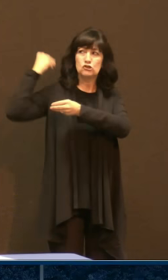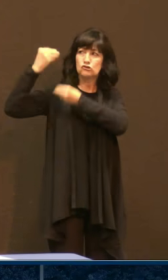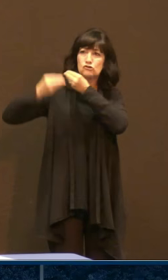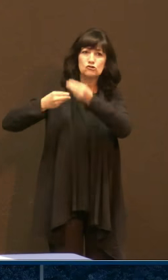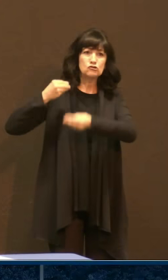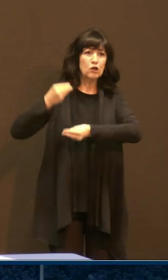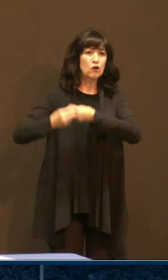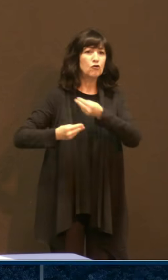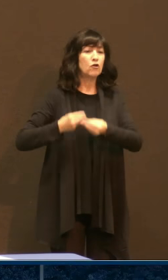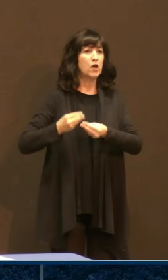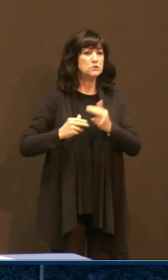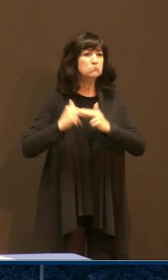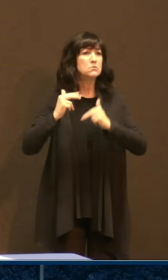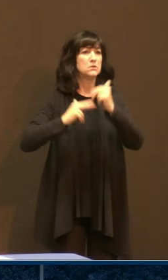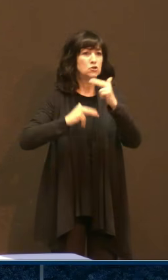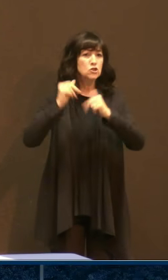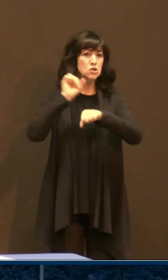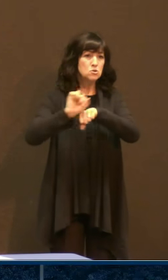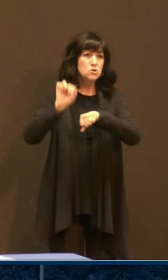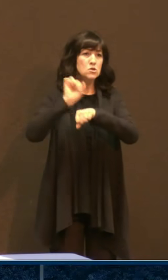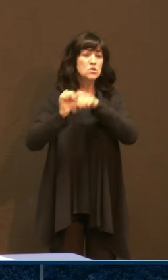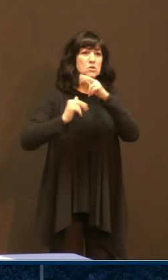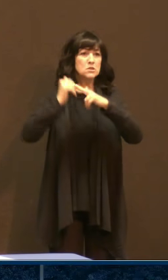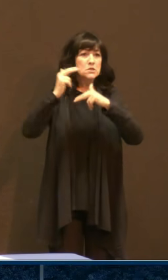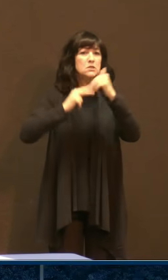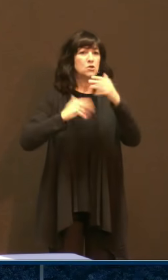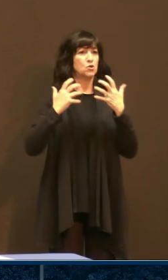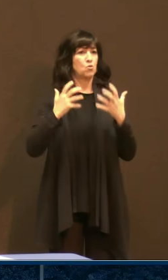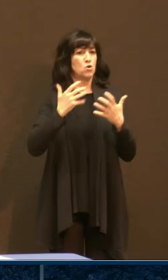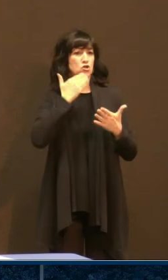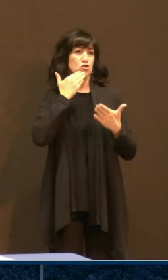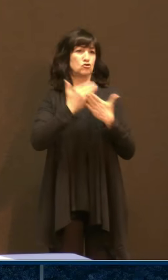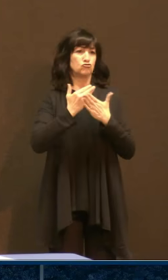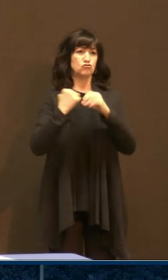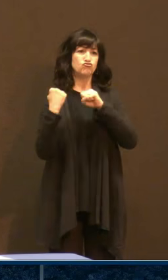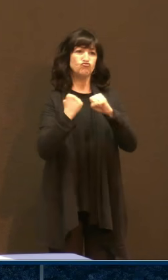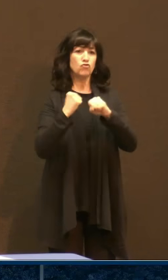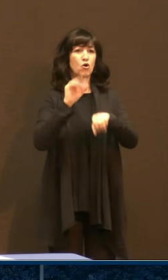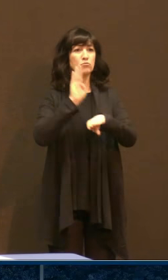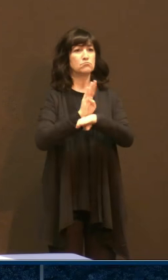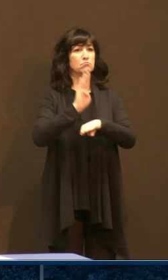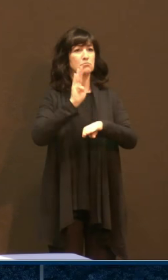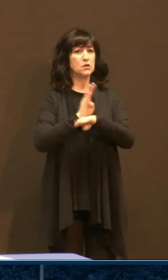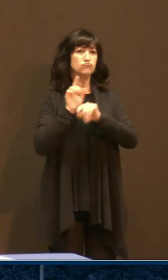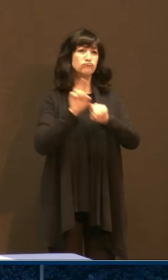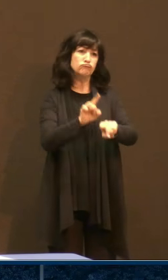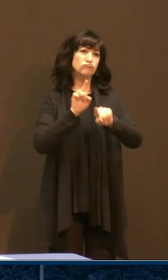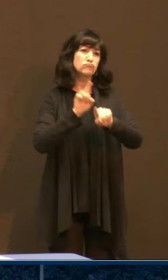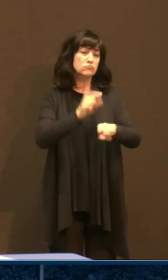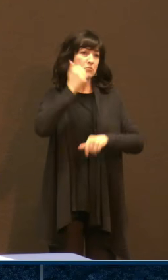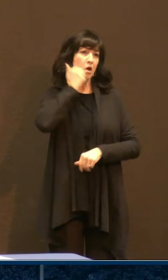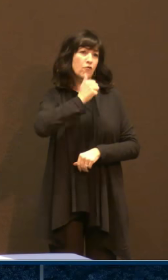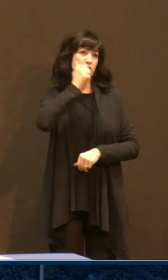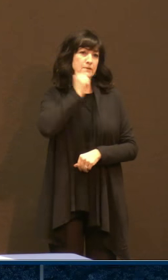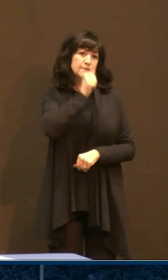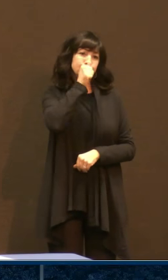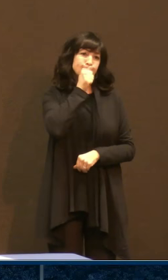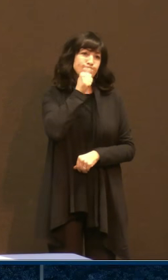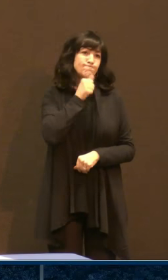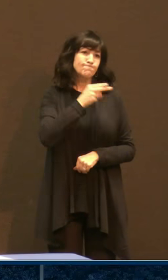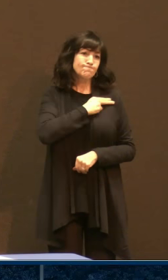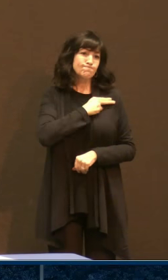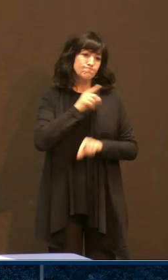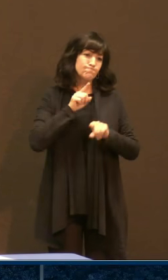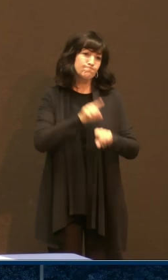a secure way of life for themselves and their family by working hard, by going to work every day, 7 days a